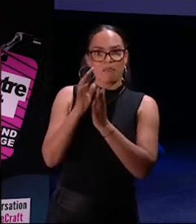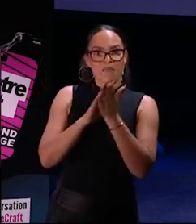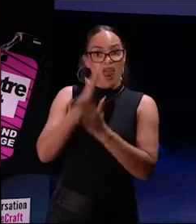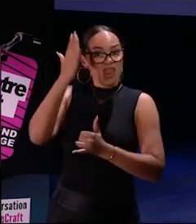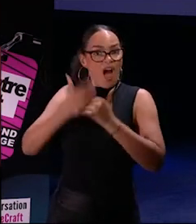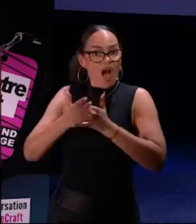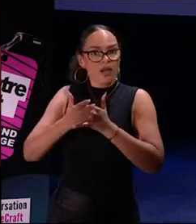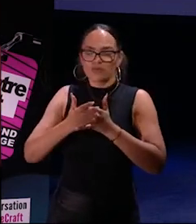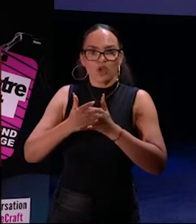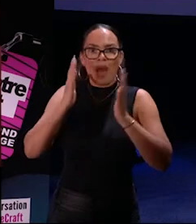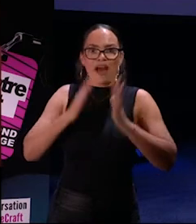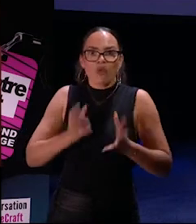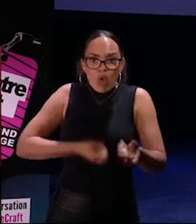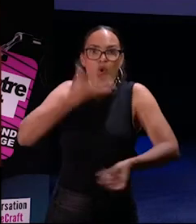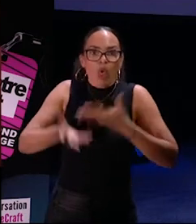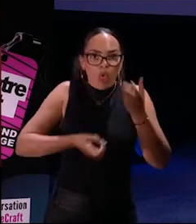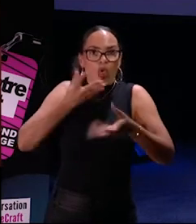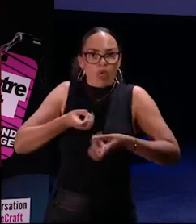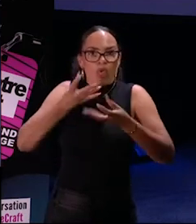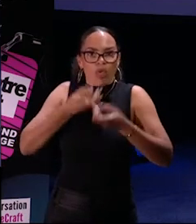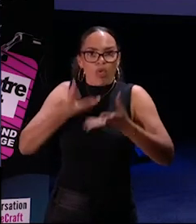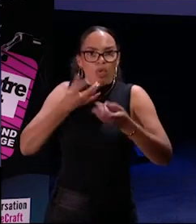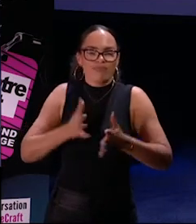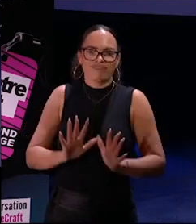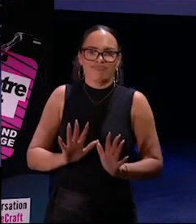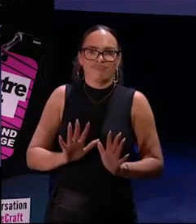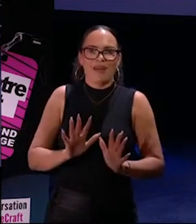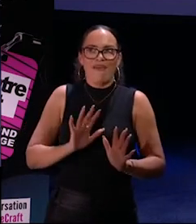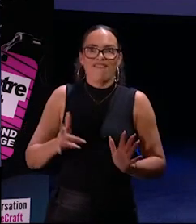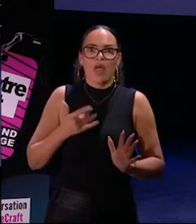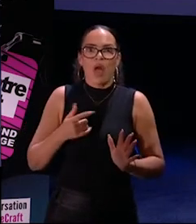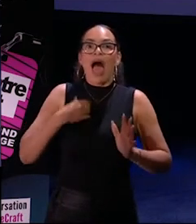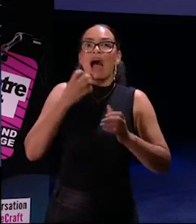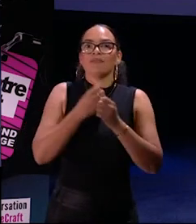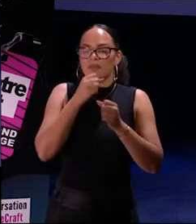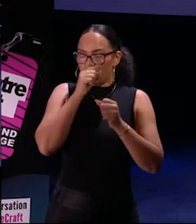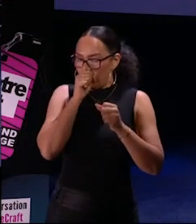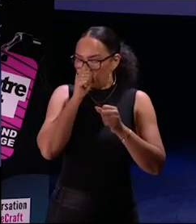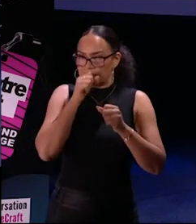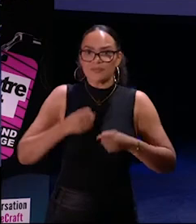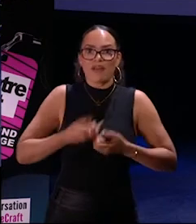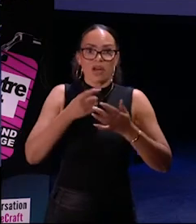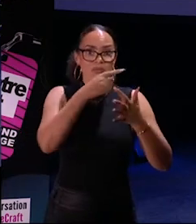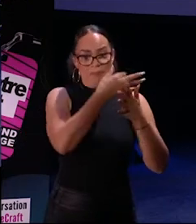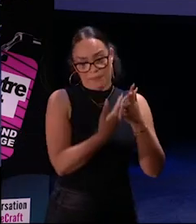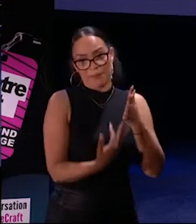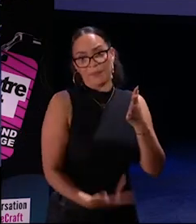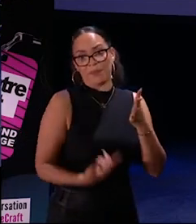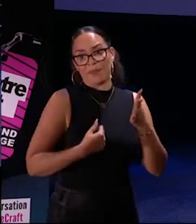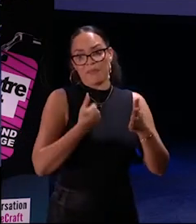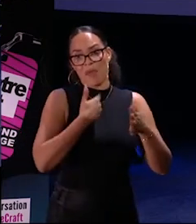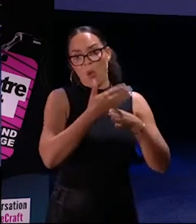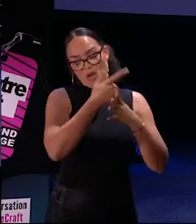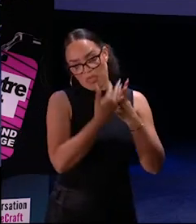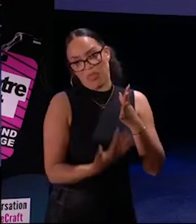say everything ever in that moment. And I think sometimes it feels like you have to go, I've done all these things and I promise I'm good at what I do and I'd really